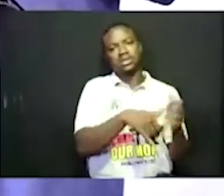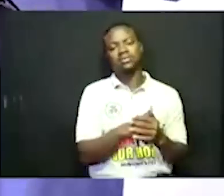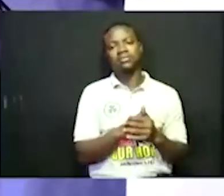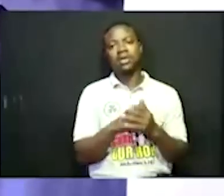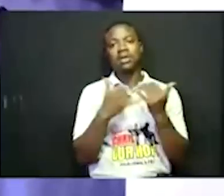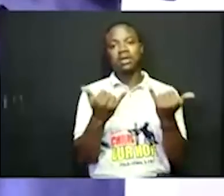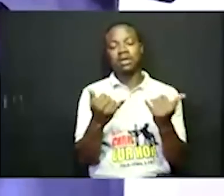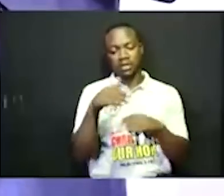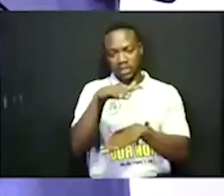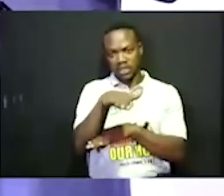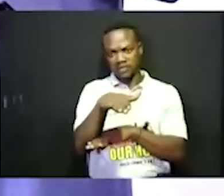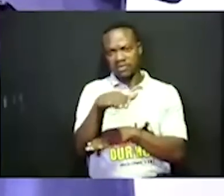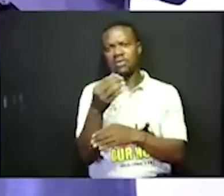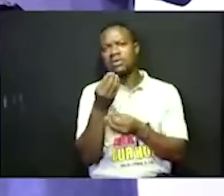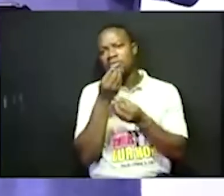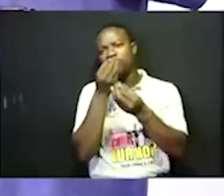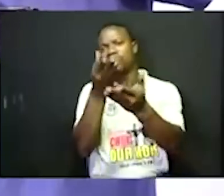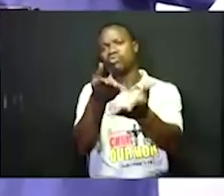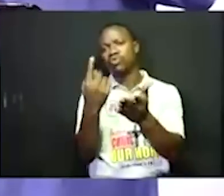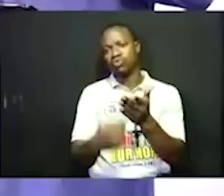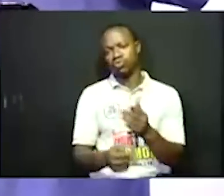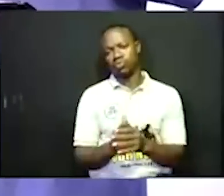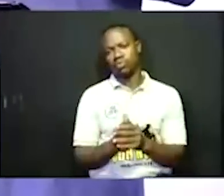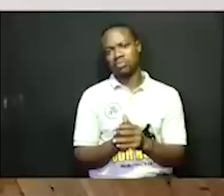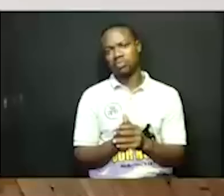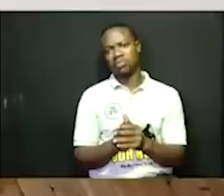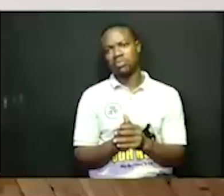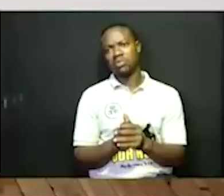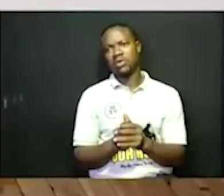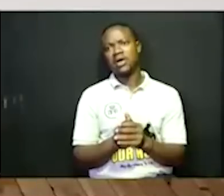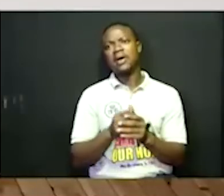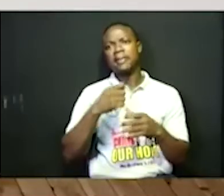this evening that be attractive and